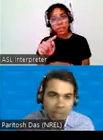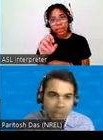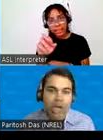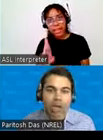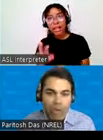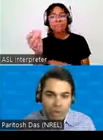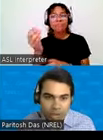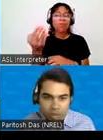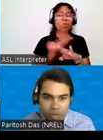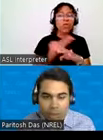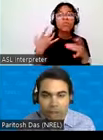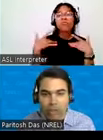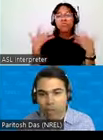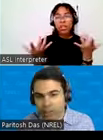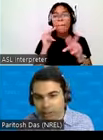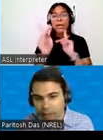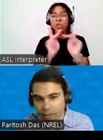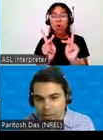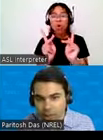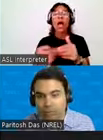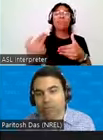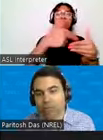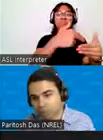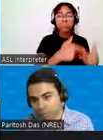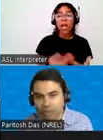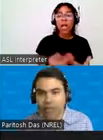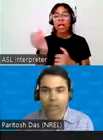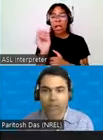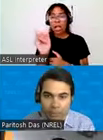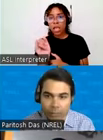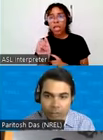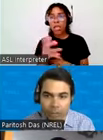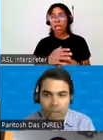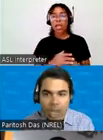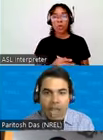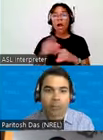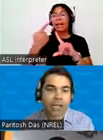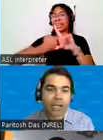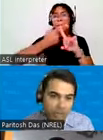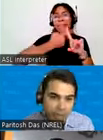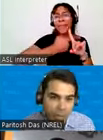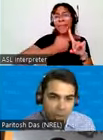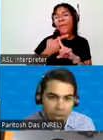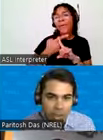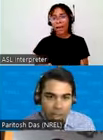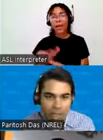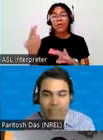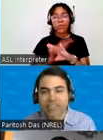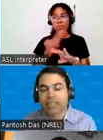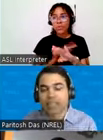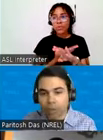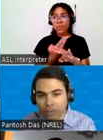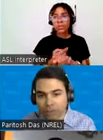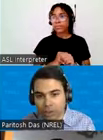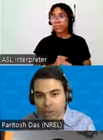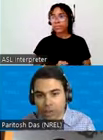population, gross national product, cooling degree days, which is kindly related to temperature, and manufacturing employment, and